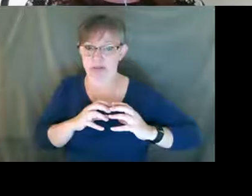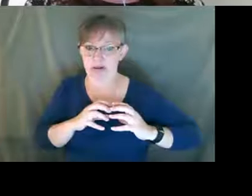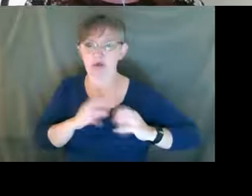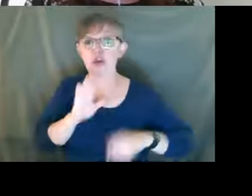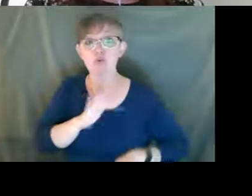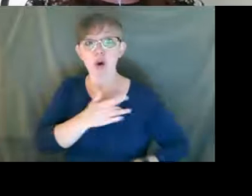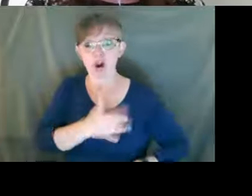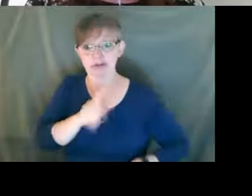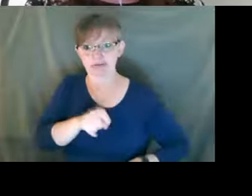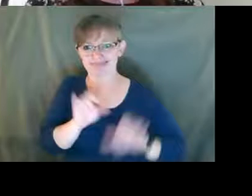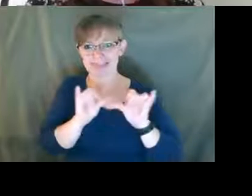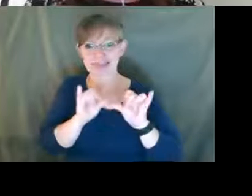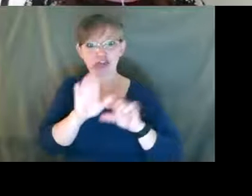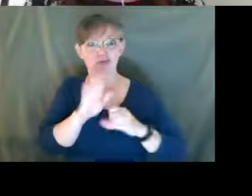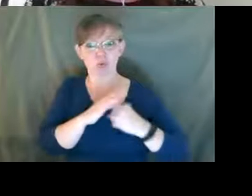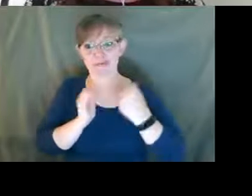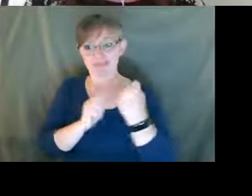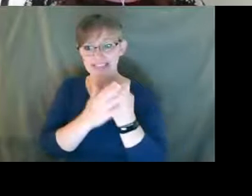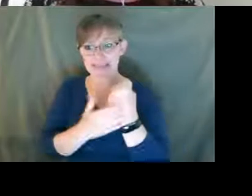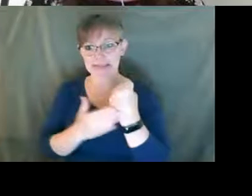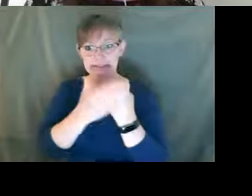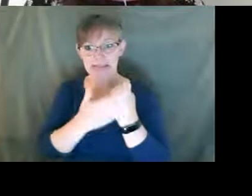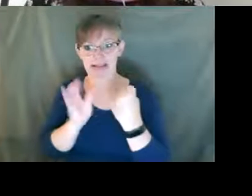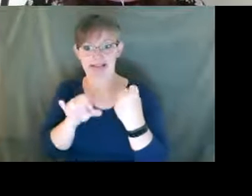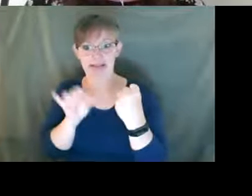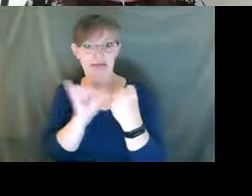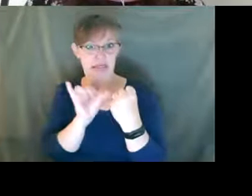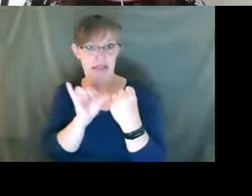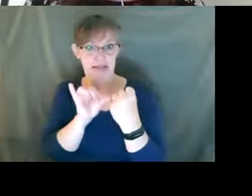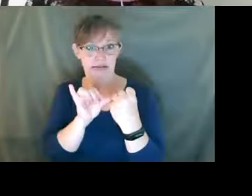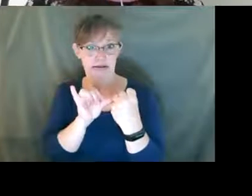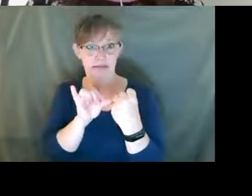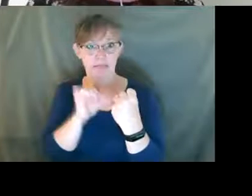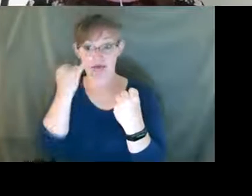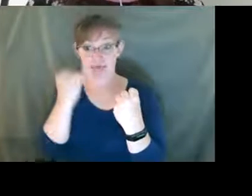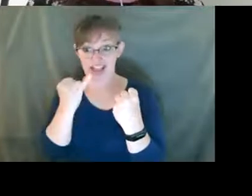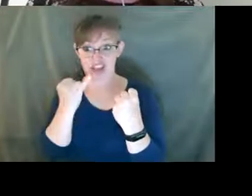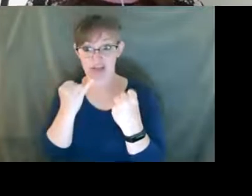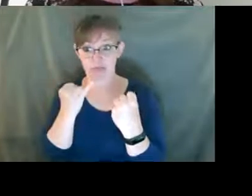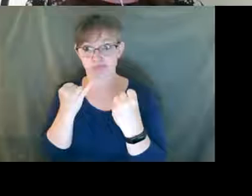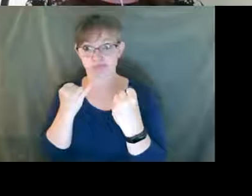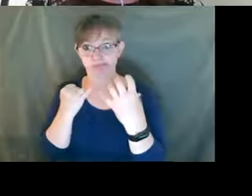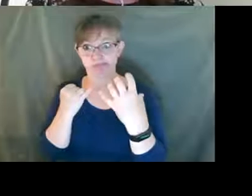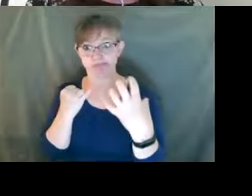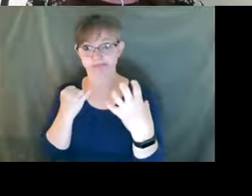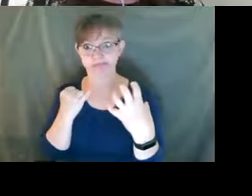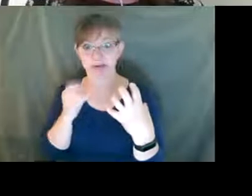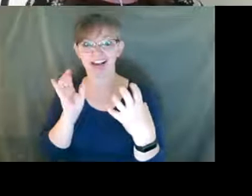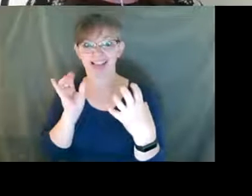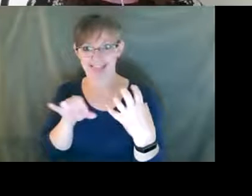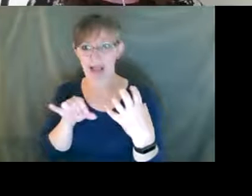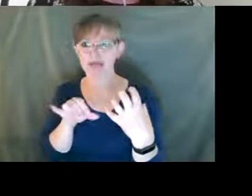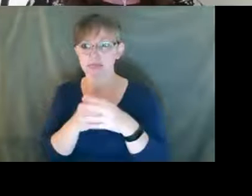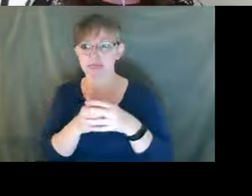fist, is what they say. So, I mean, imagine that if you opened up your hand to